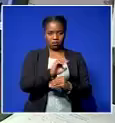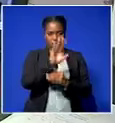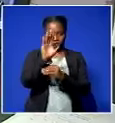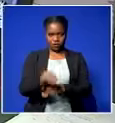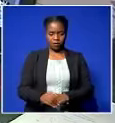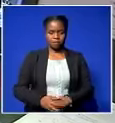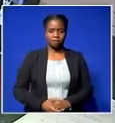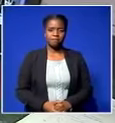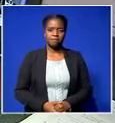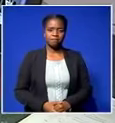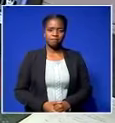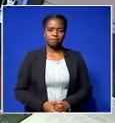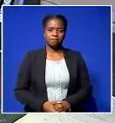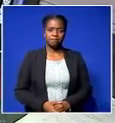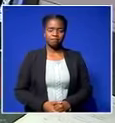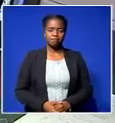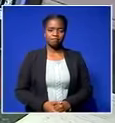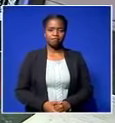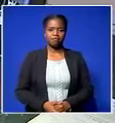Africa.